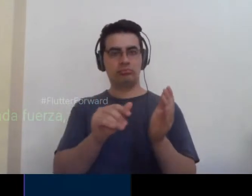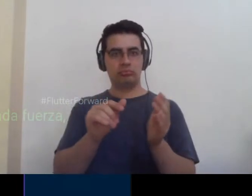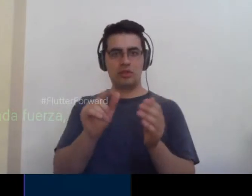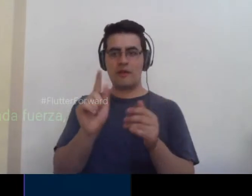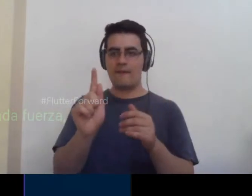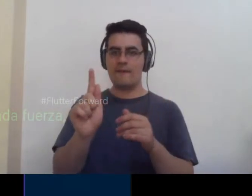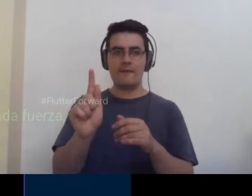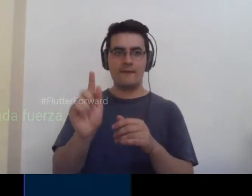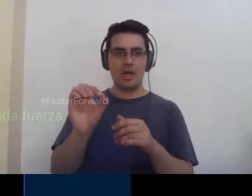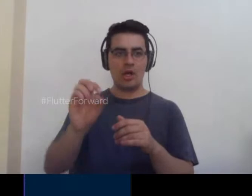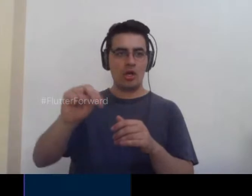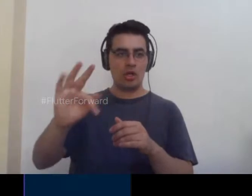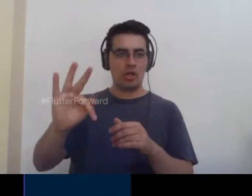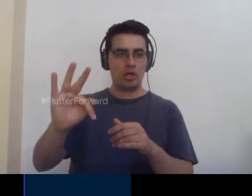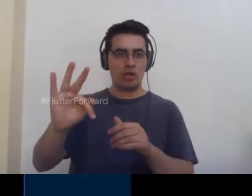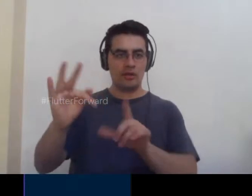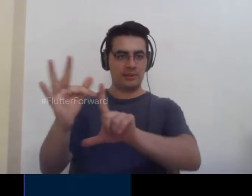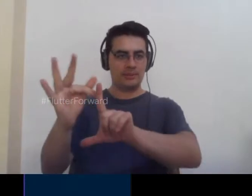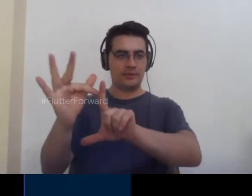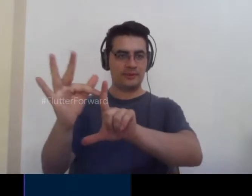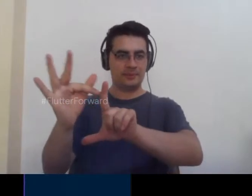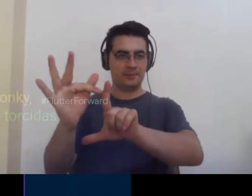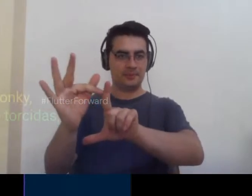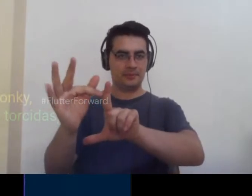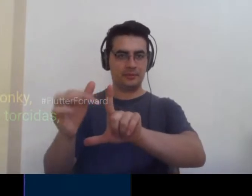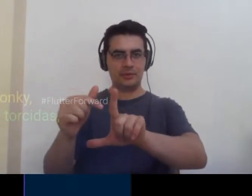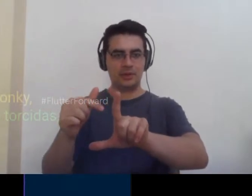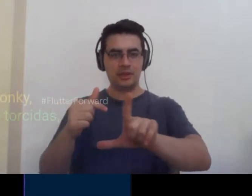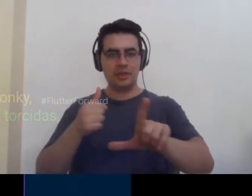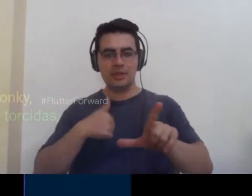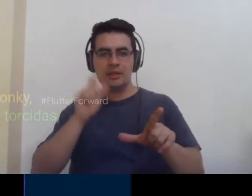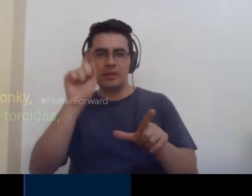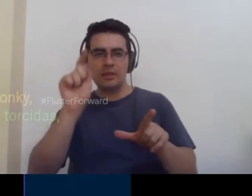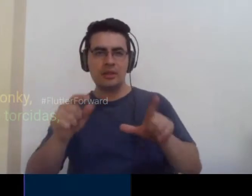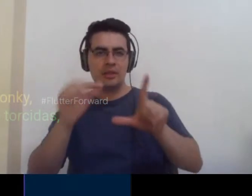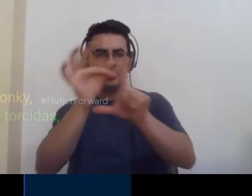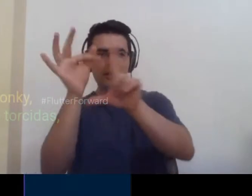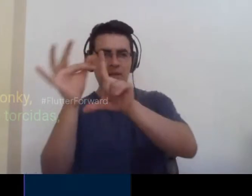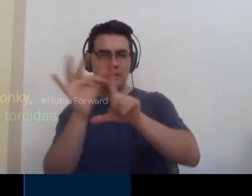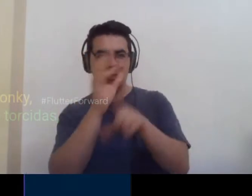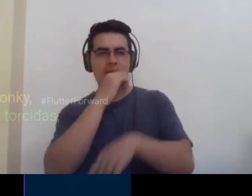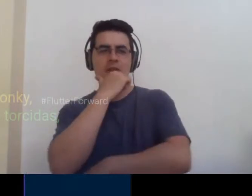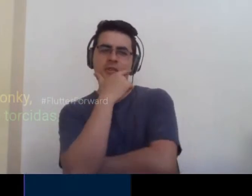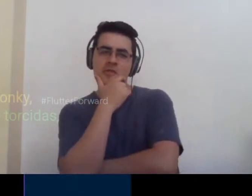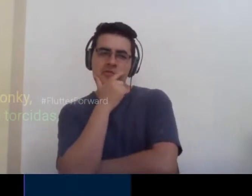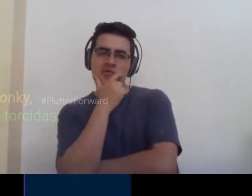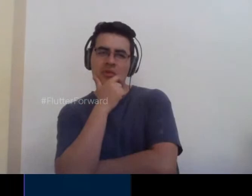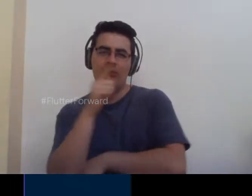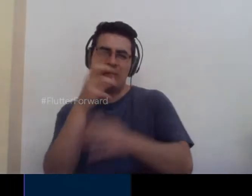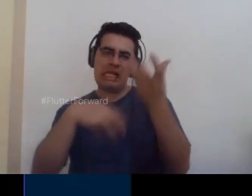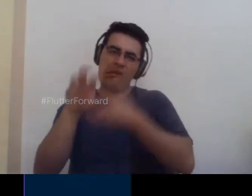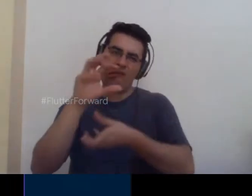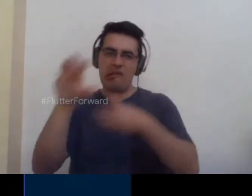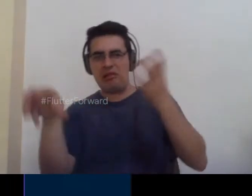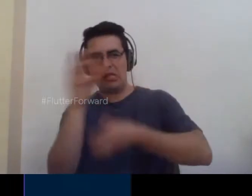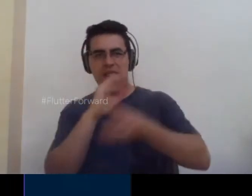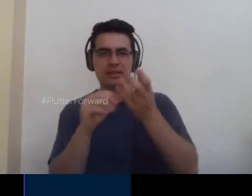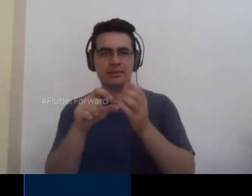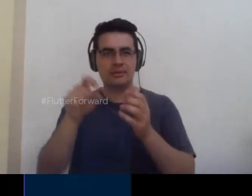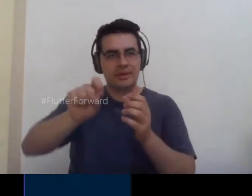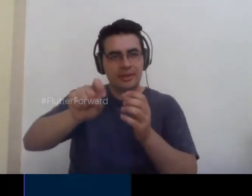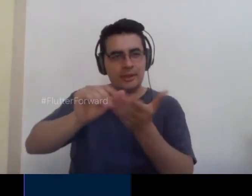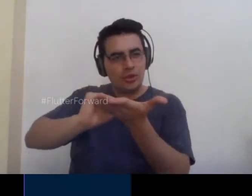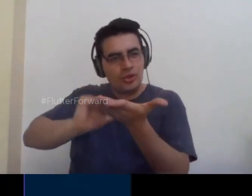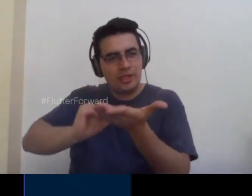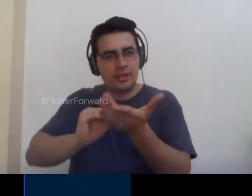the OK button too hard, it scrambled the font. So now they're seeing all these letters are kind of wonky and their job is to put them